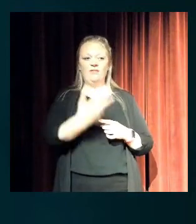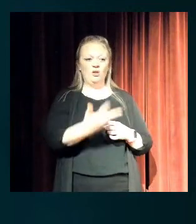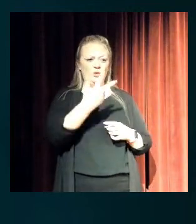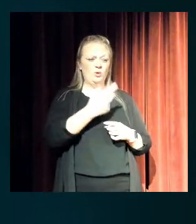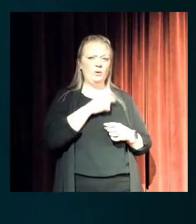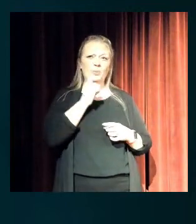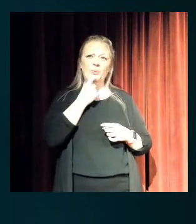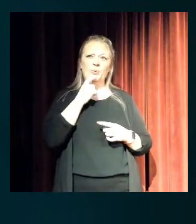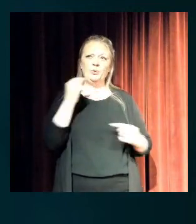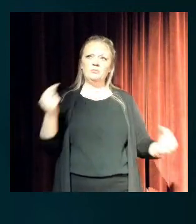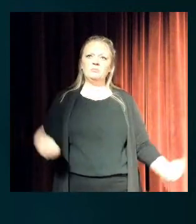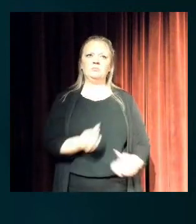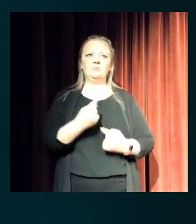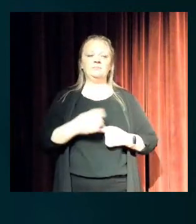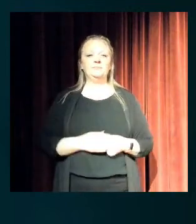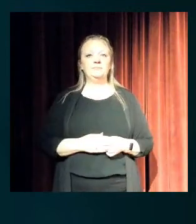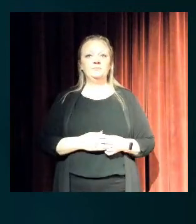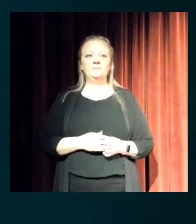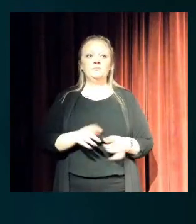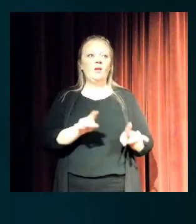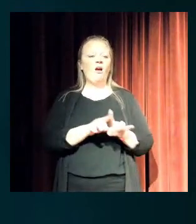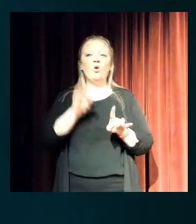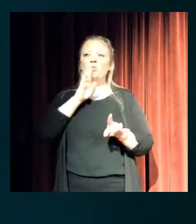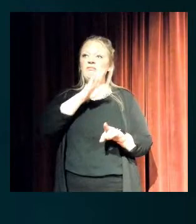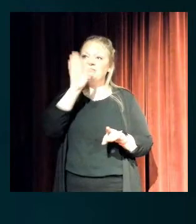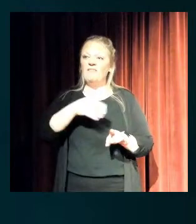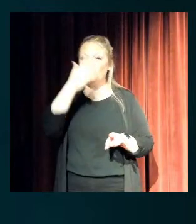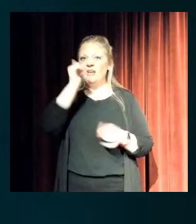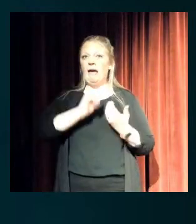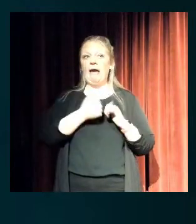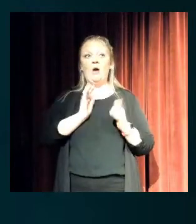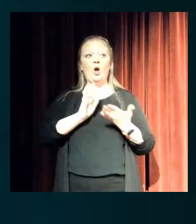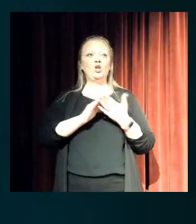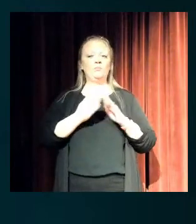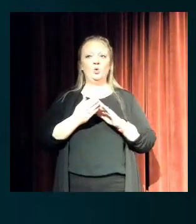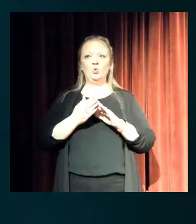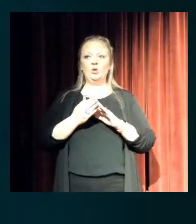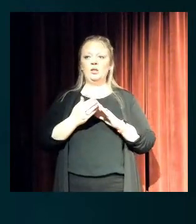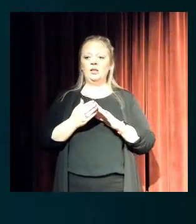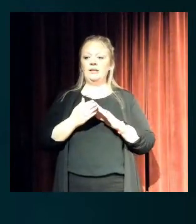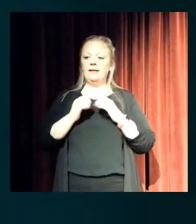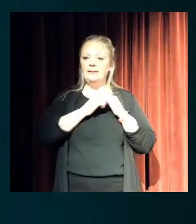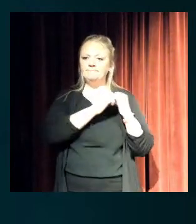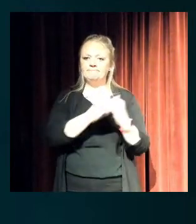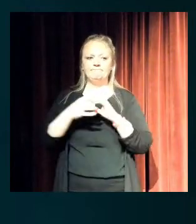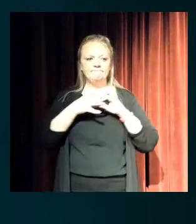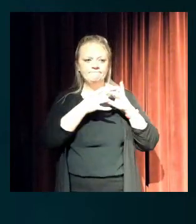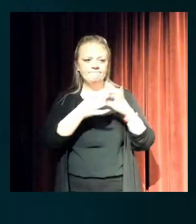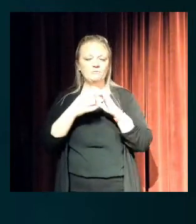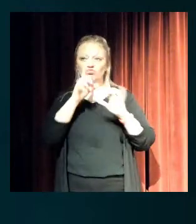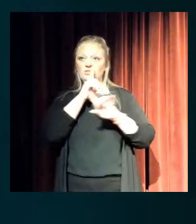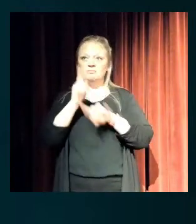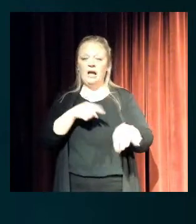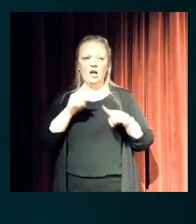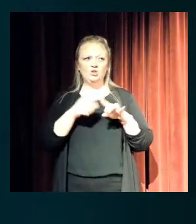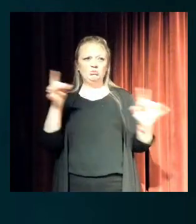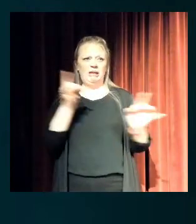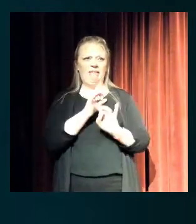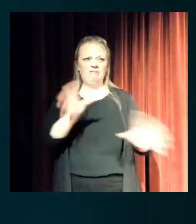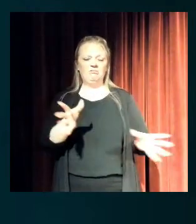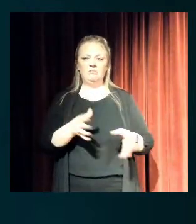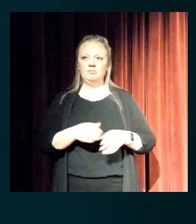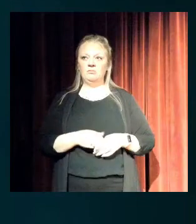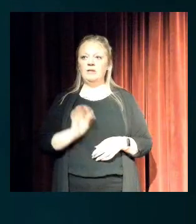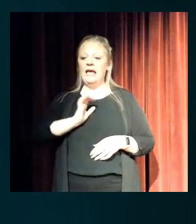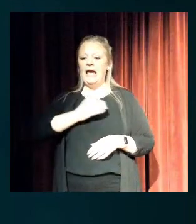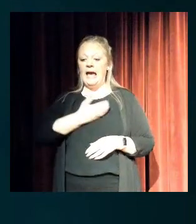gravely wounded. But we will also never forget how our community united in response to hatred and terror. Our